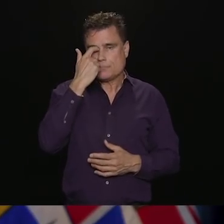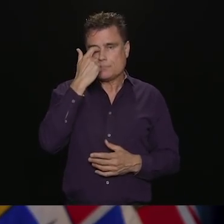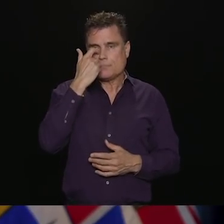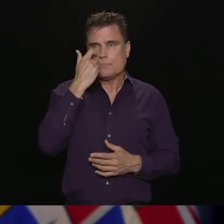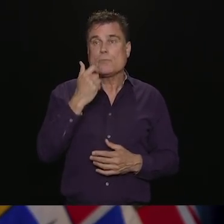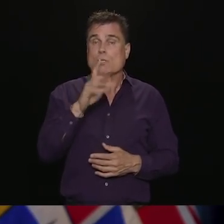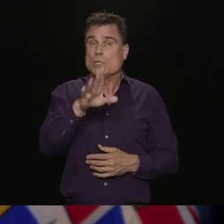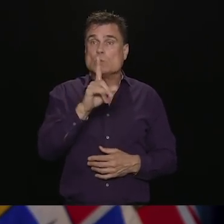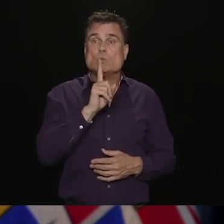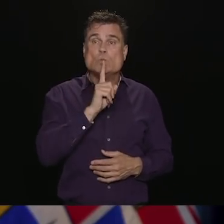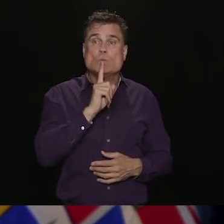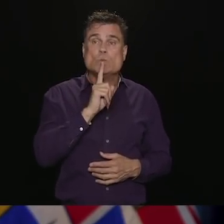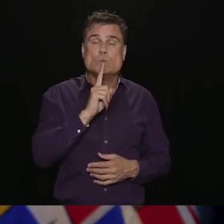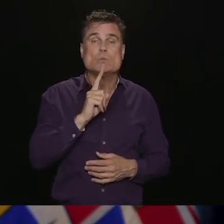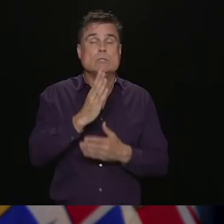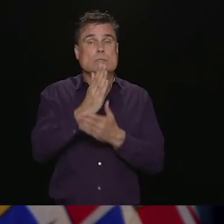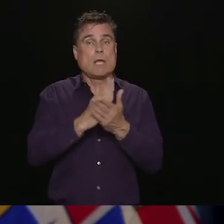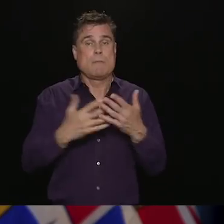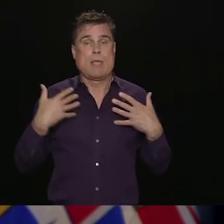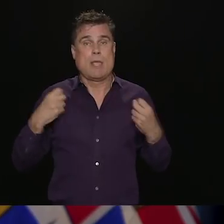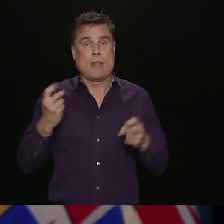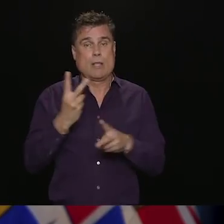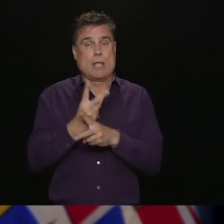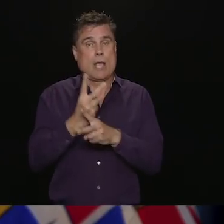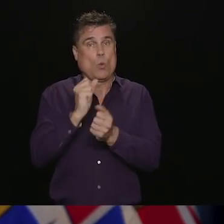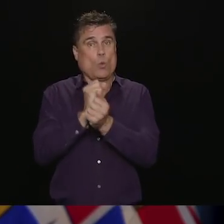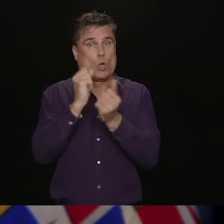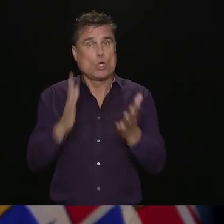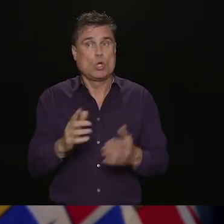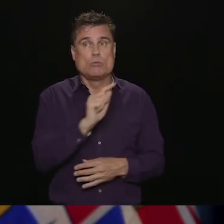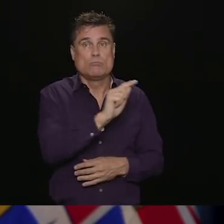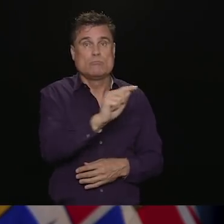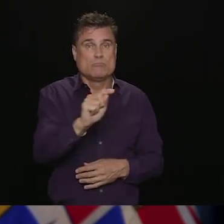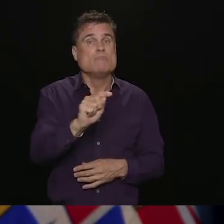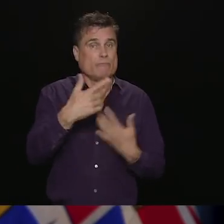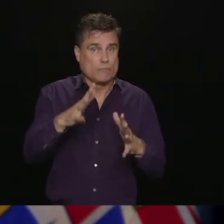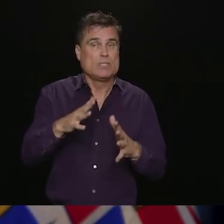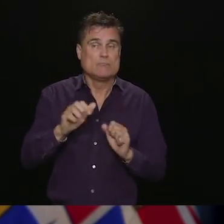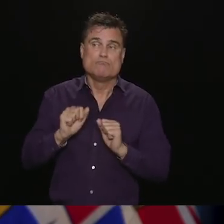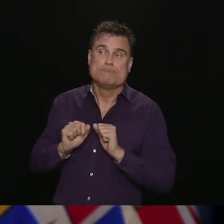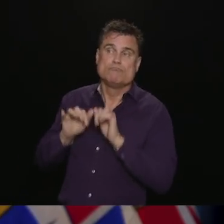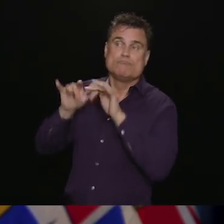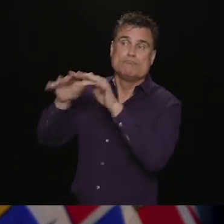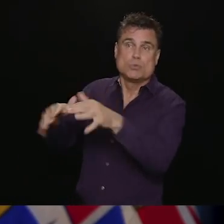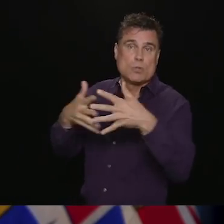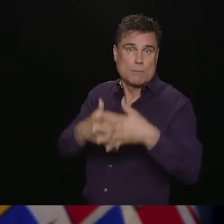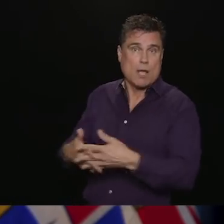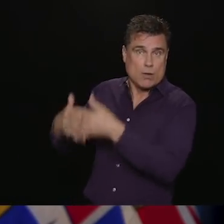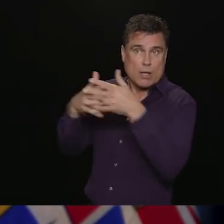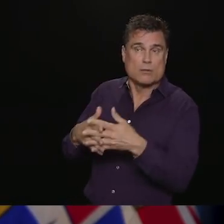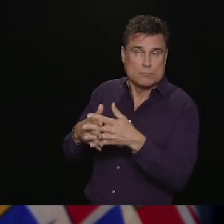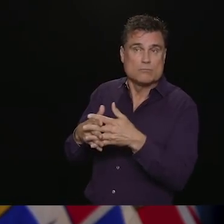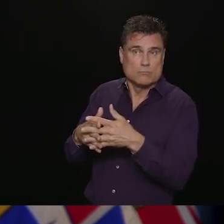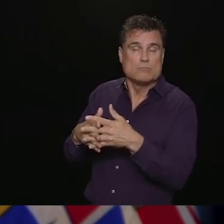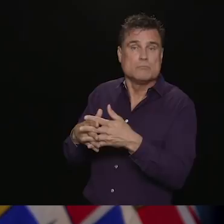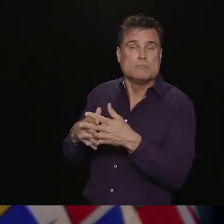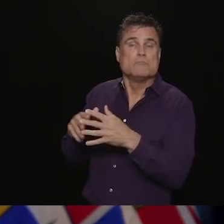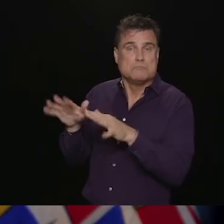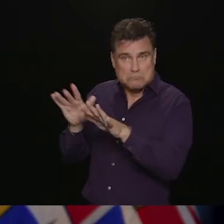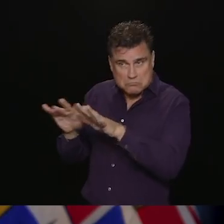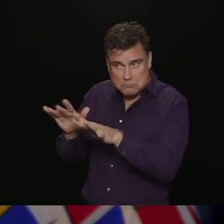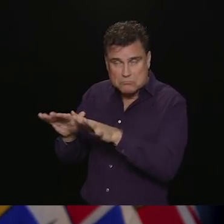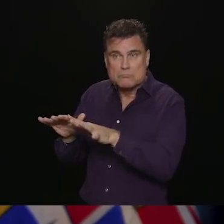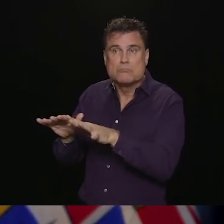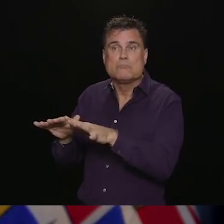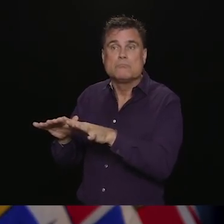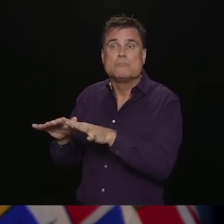was also people who got it from family members who traveled back and forth. There was people from Washington State who came here and passed it